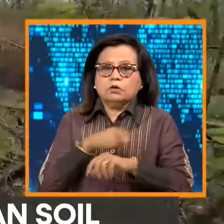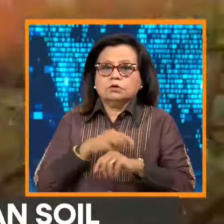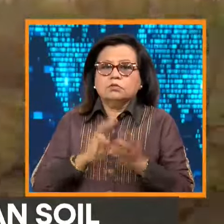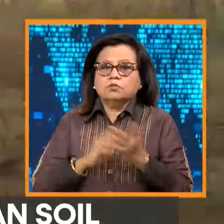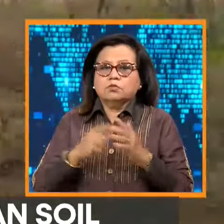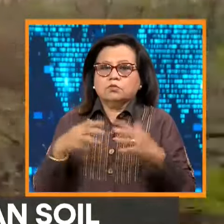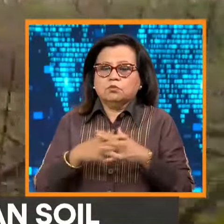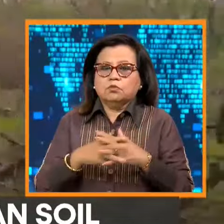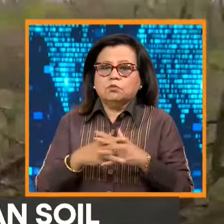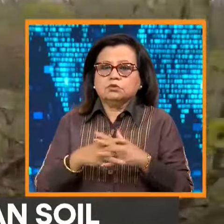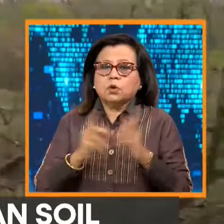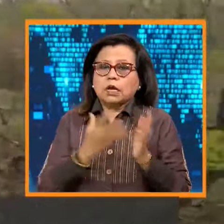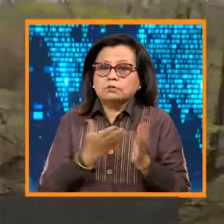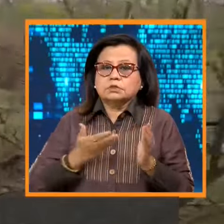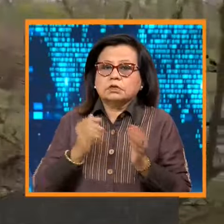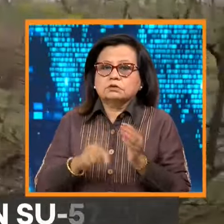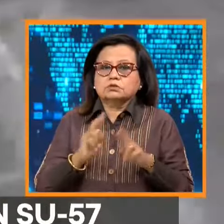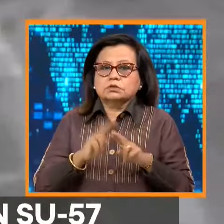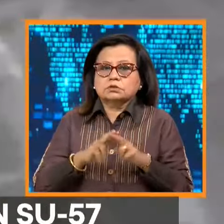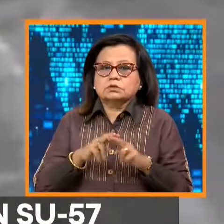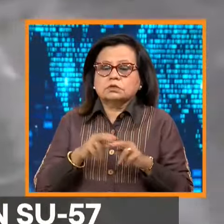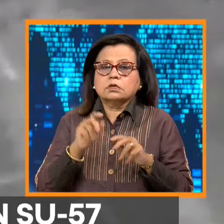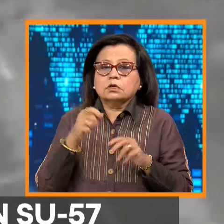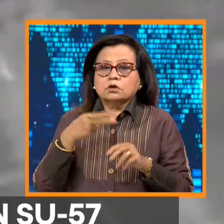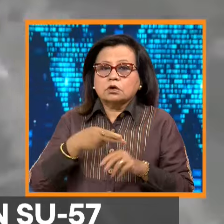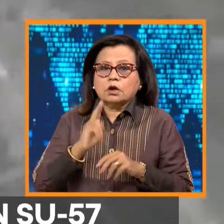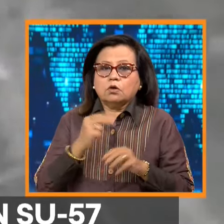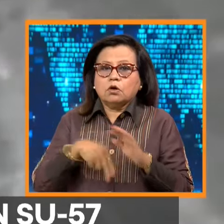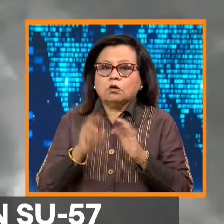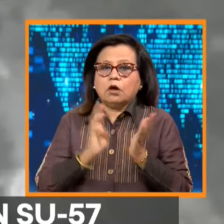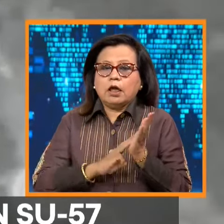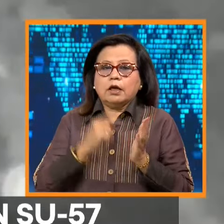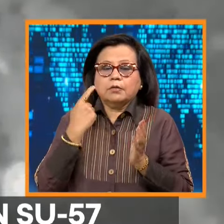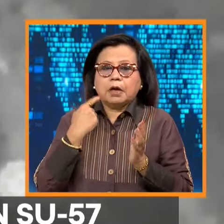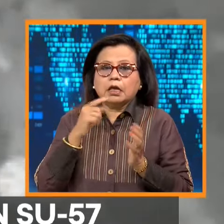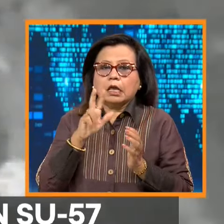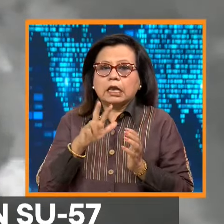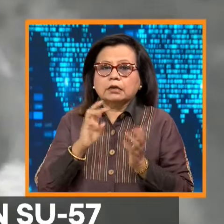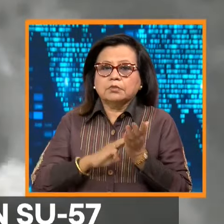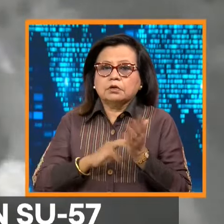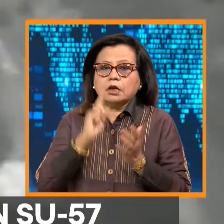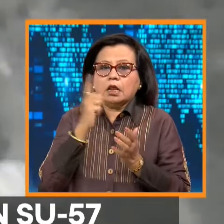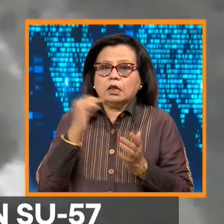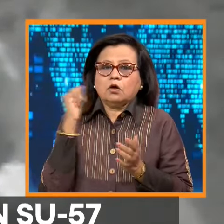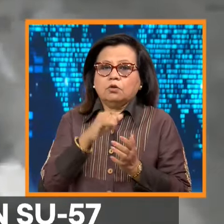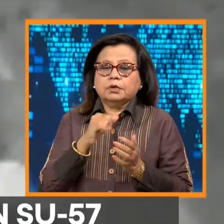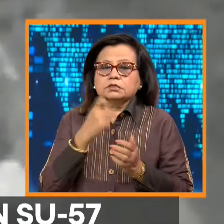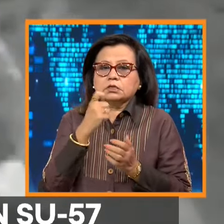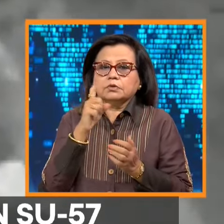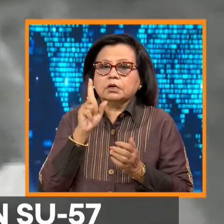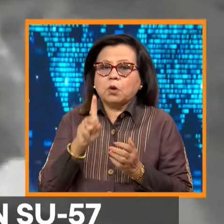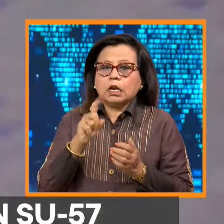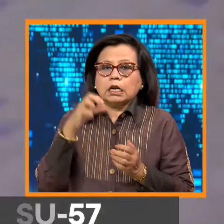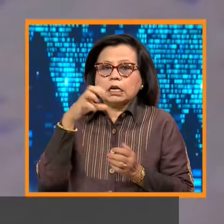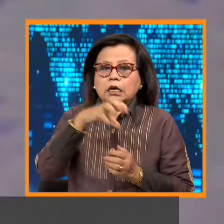hours. Moscow claims that its forces shot down one Mi-8 military helicopter and 71 drones